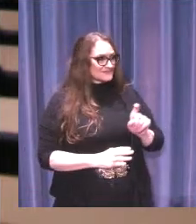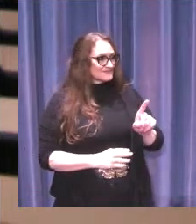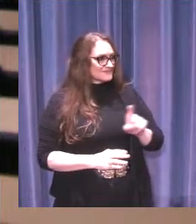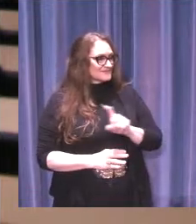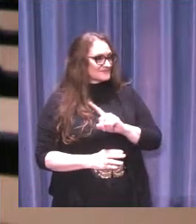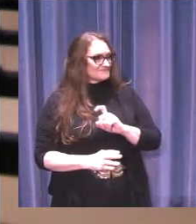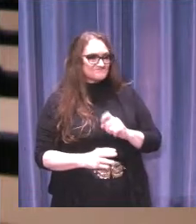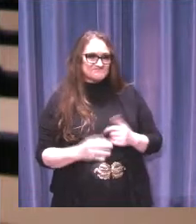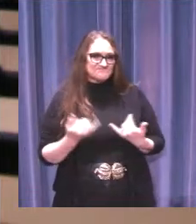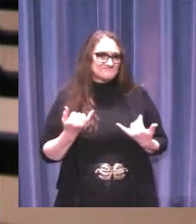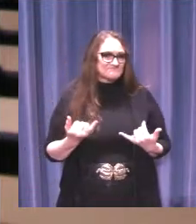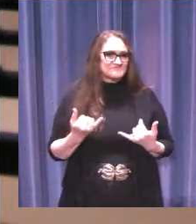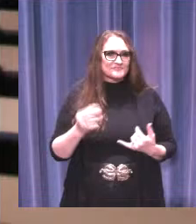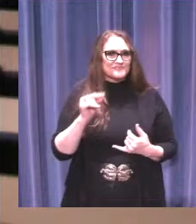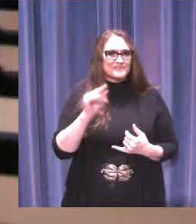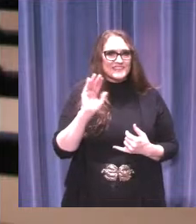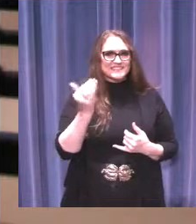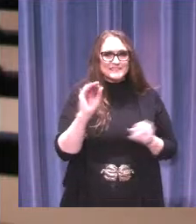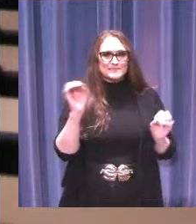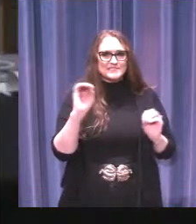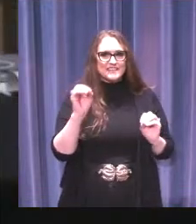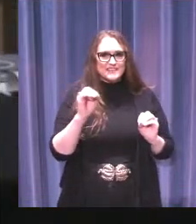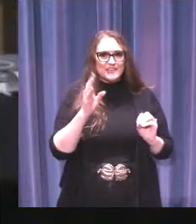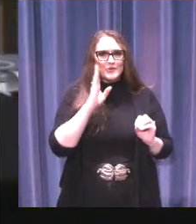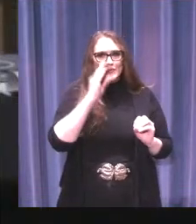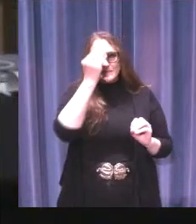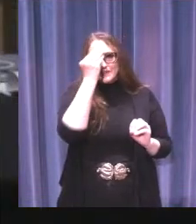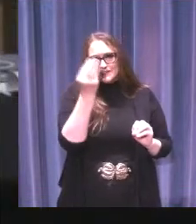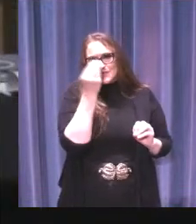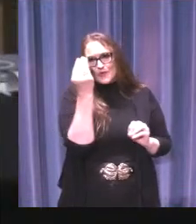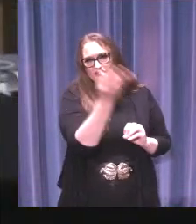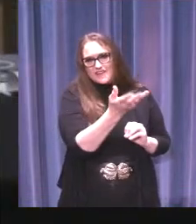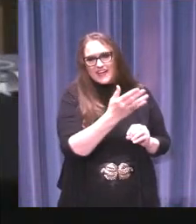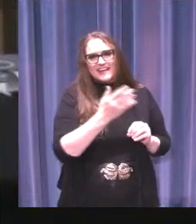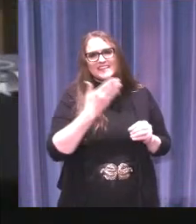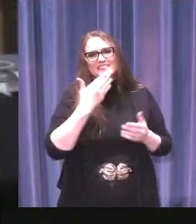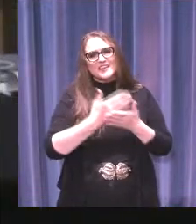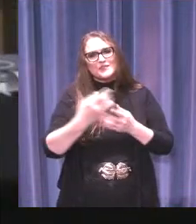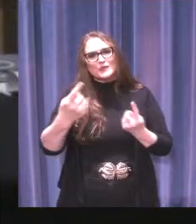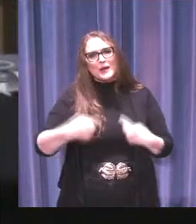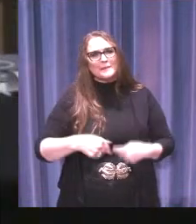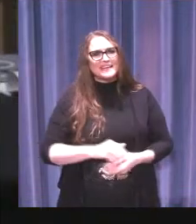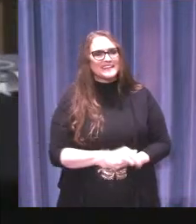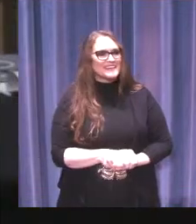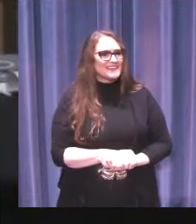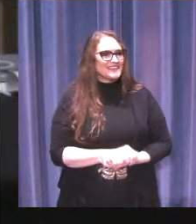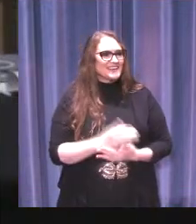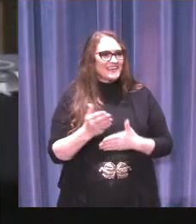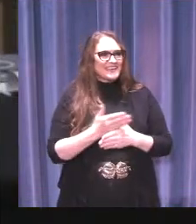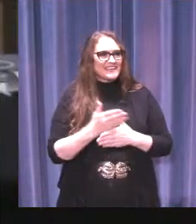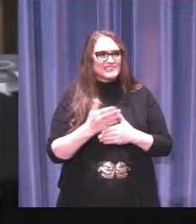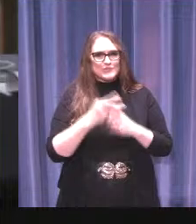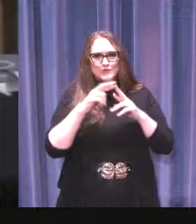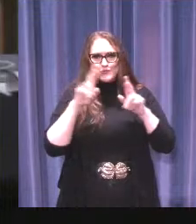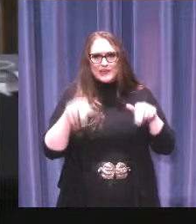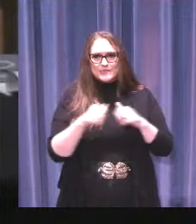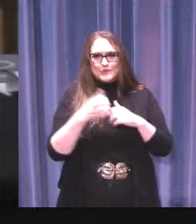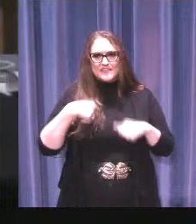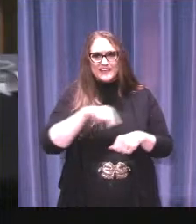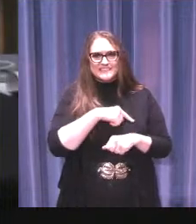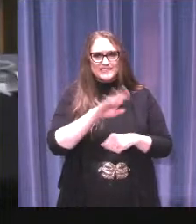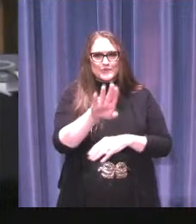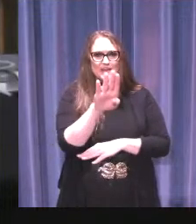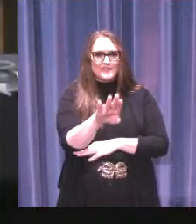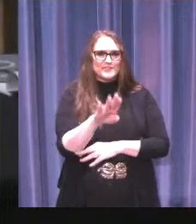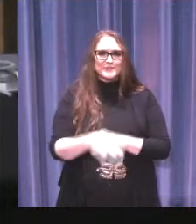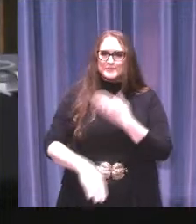At this time, there seems to be nothing. You will be notified. Thank you for coming in and sharing your resume with us in your afternoon. Thank